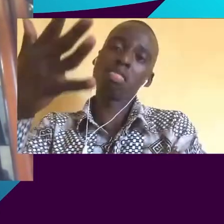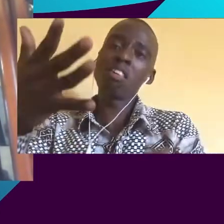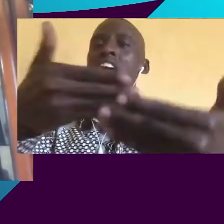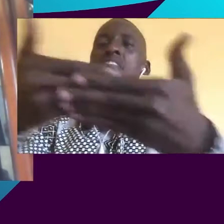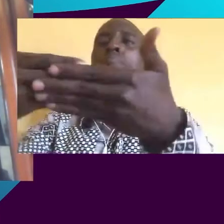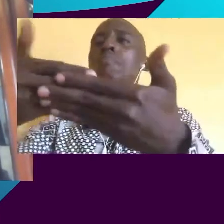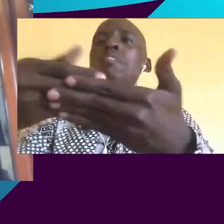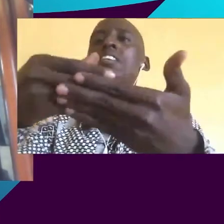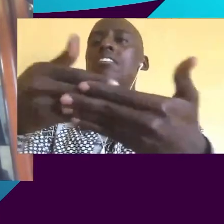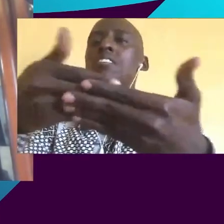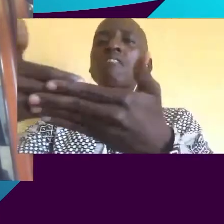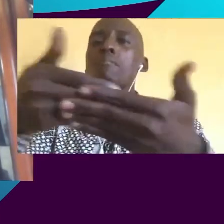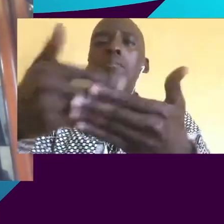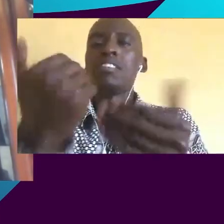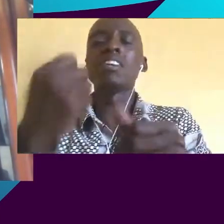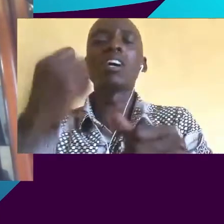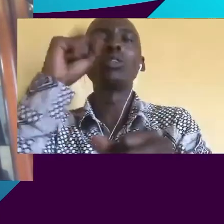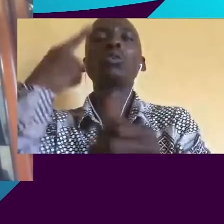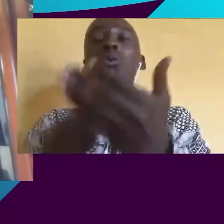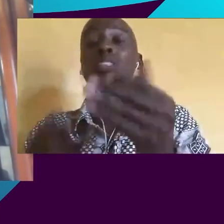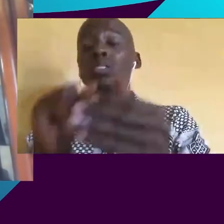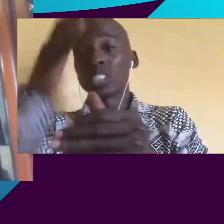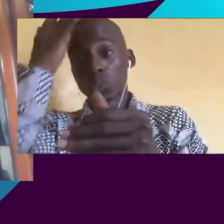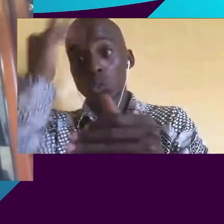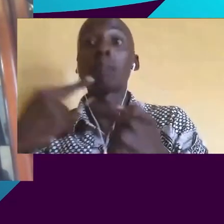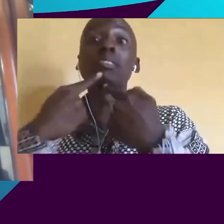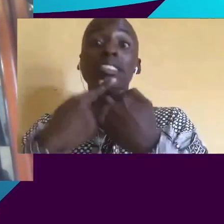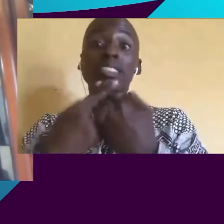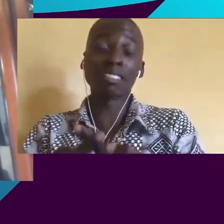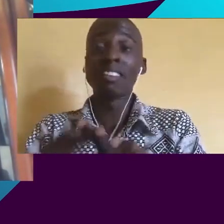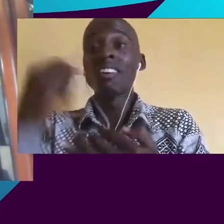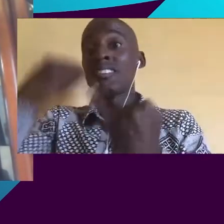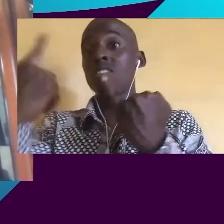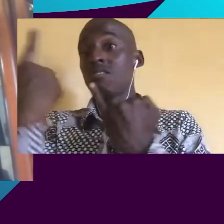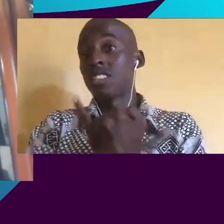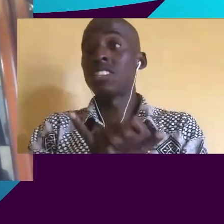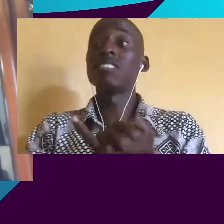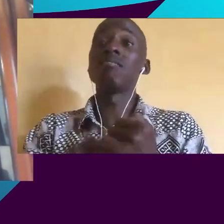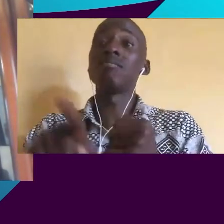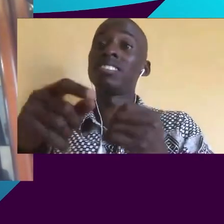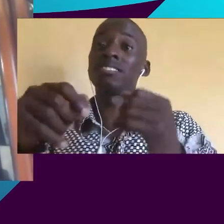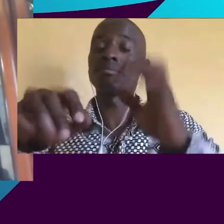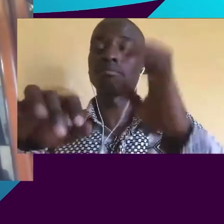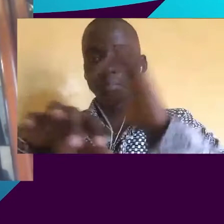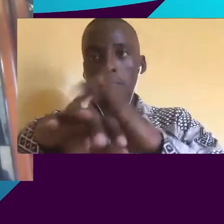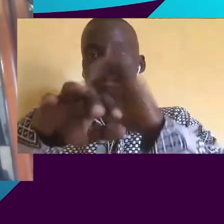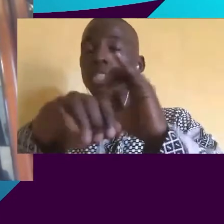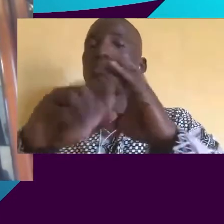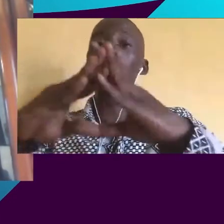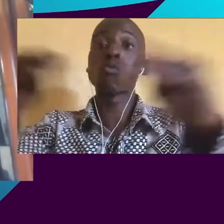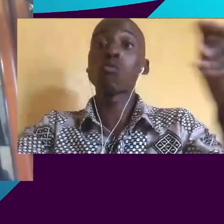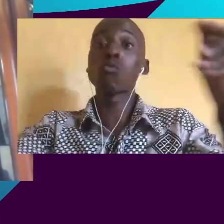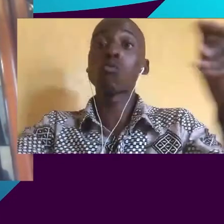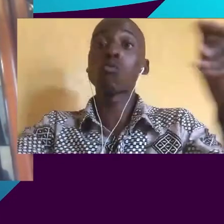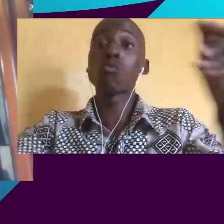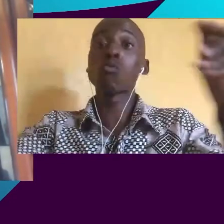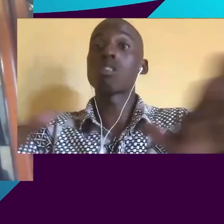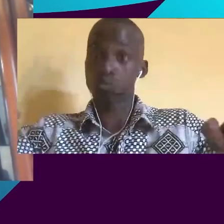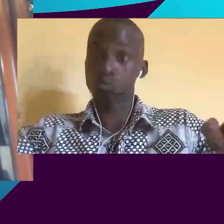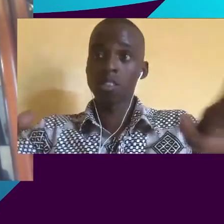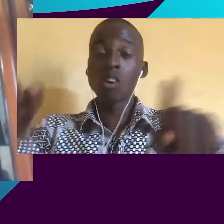Can't I play football? So that's why I'm saying at the end of the day, this sensitivity have to be addressed right from grassroots, have to be addressed right from our own